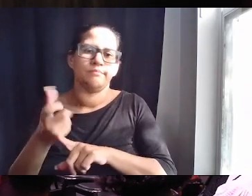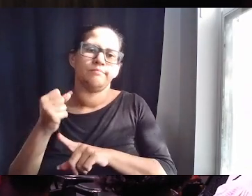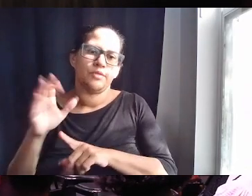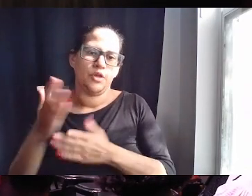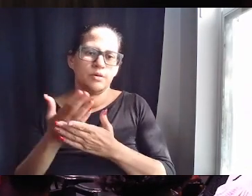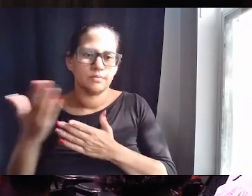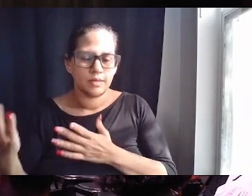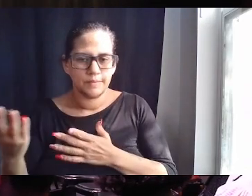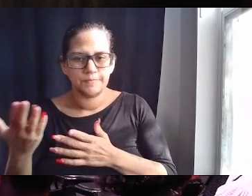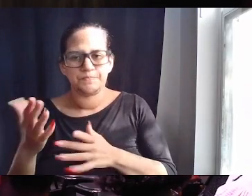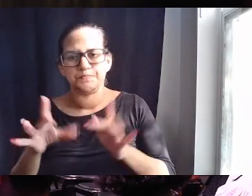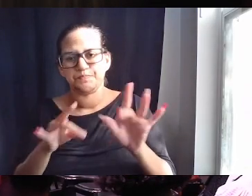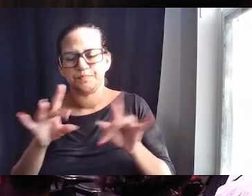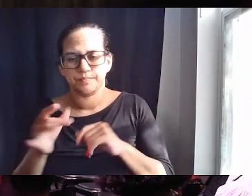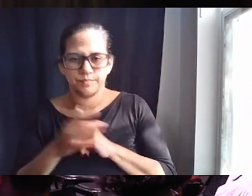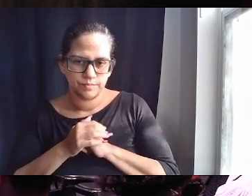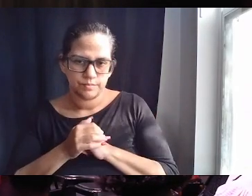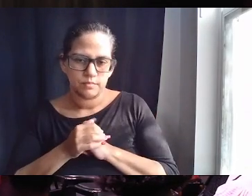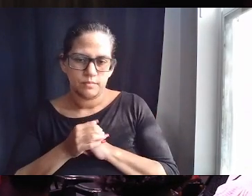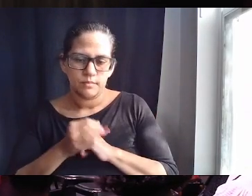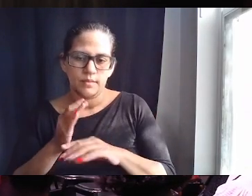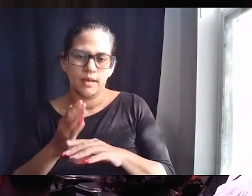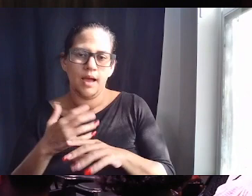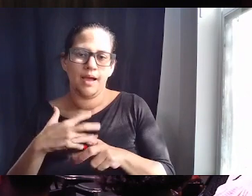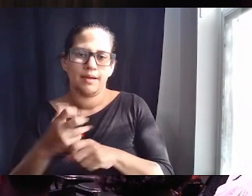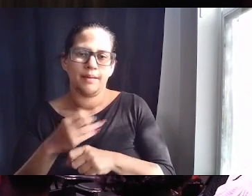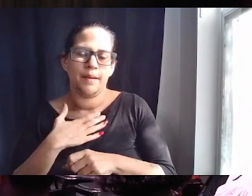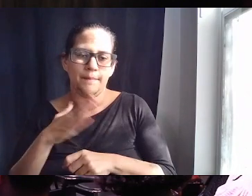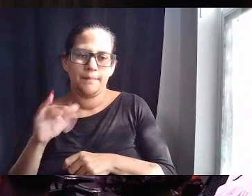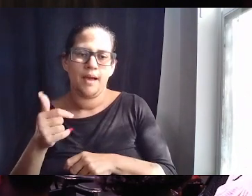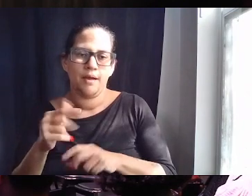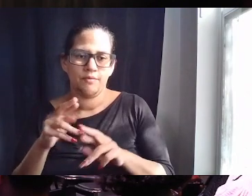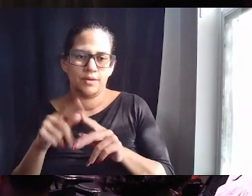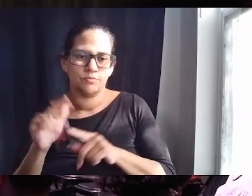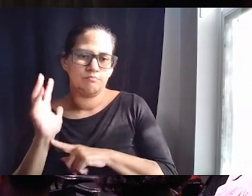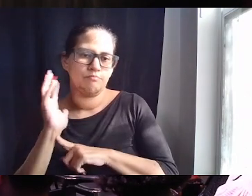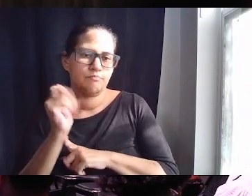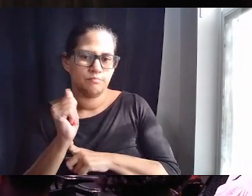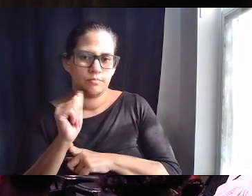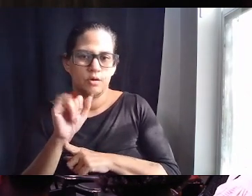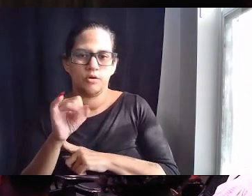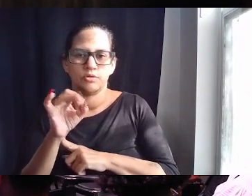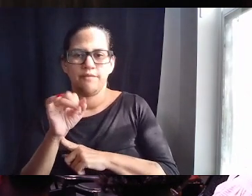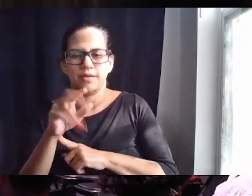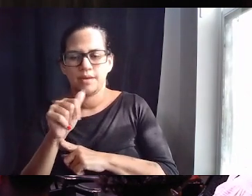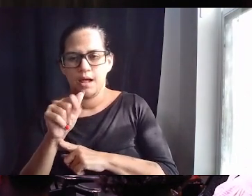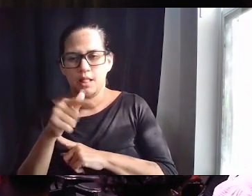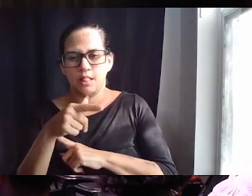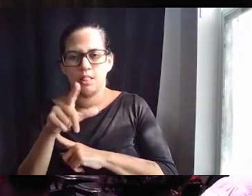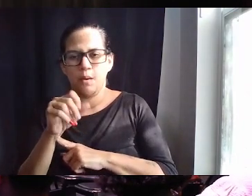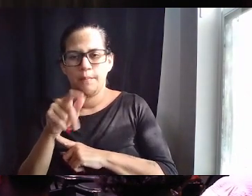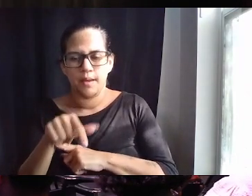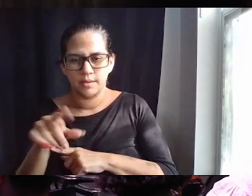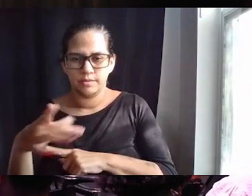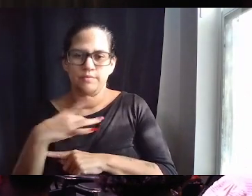And as I was getting my bag ready to leave, Josefina Lopez found me.